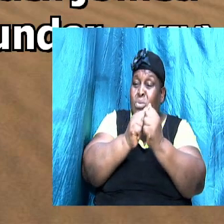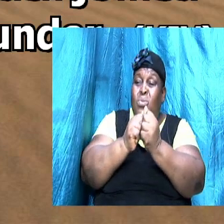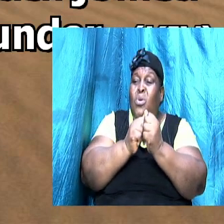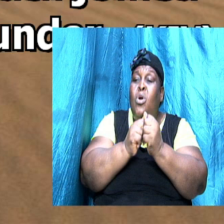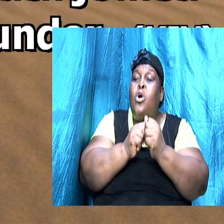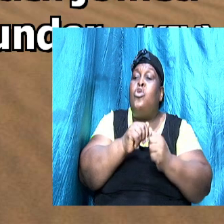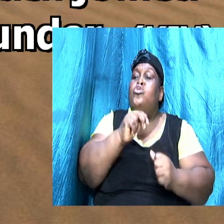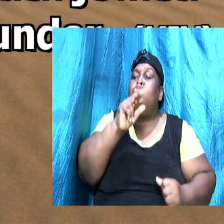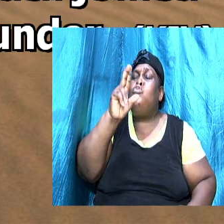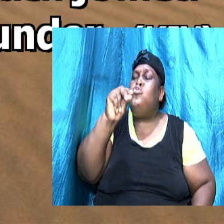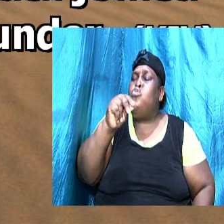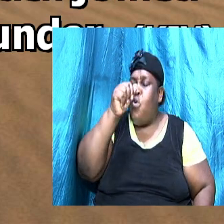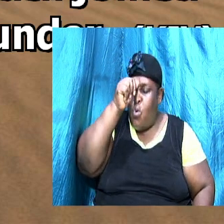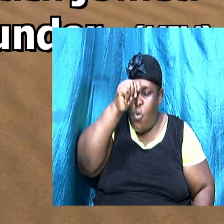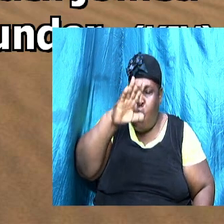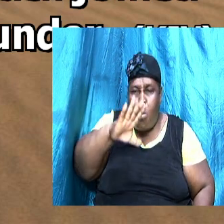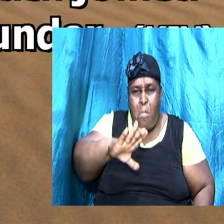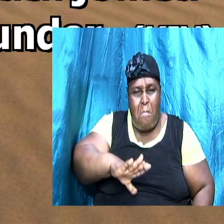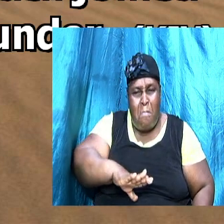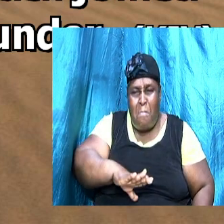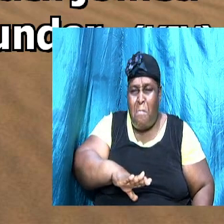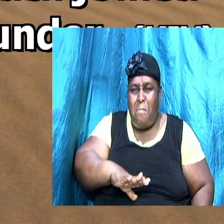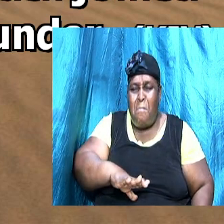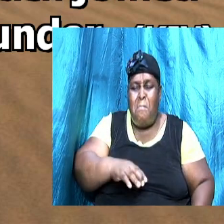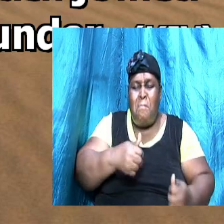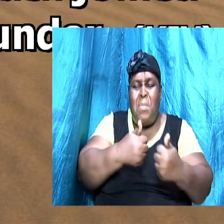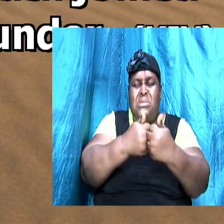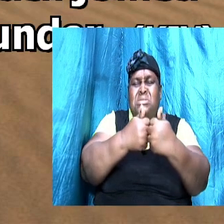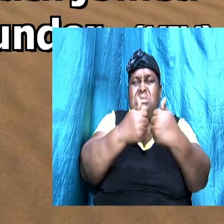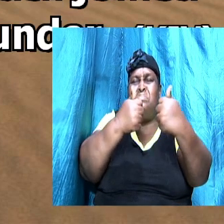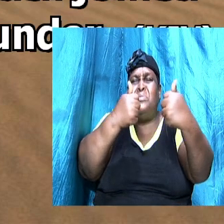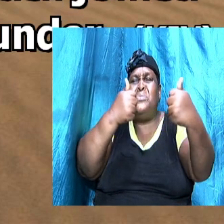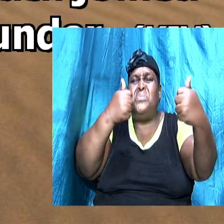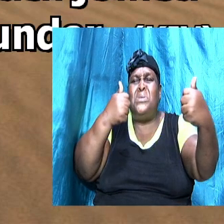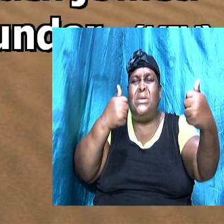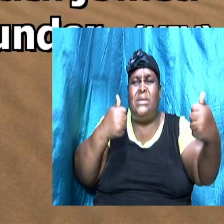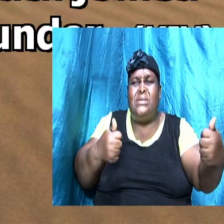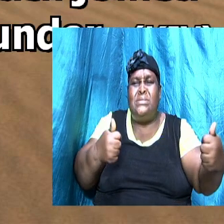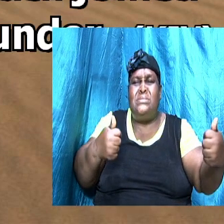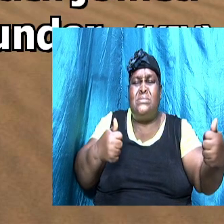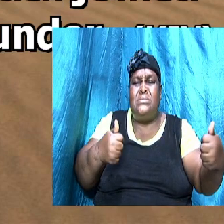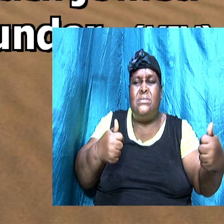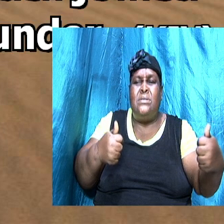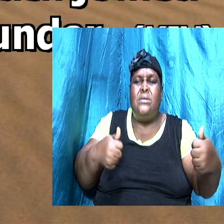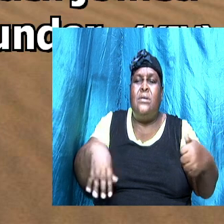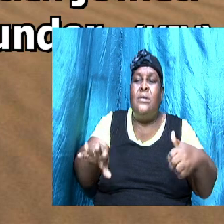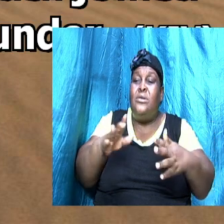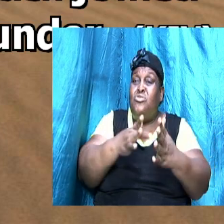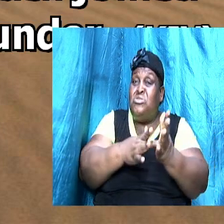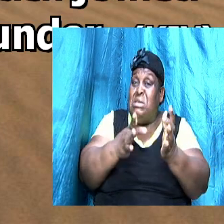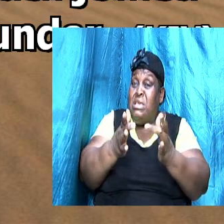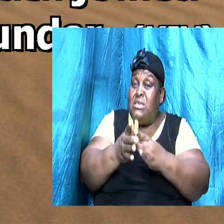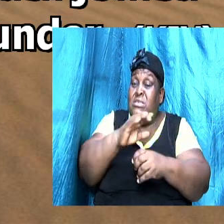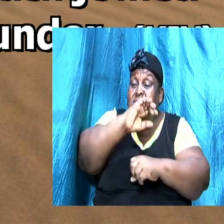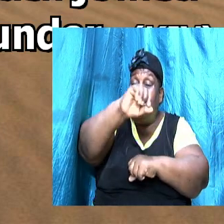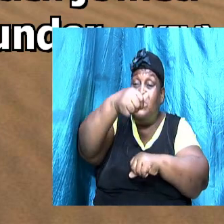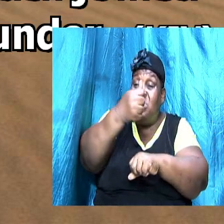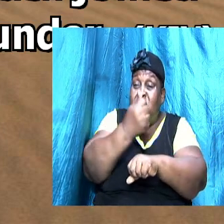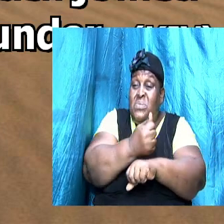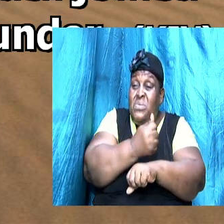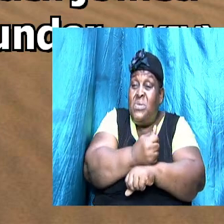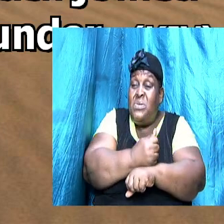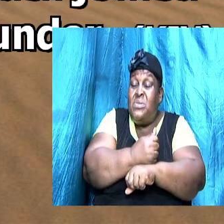no man put asunder. Jesus' foundation scripture